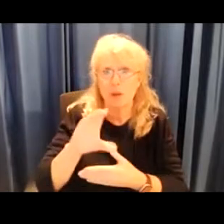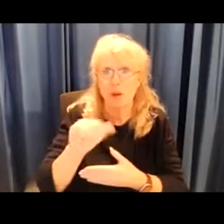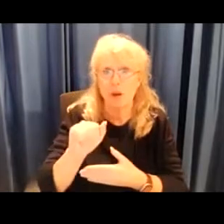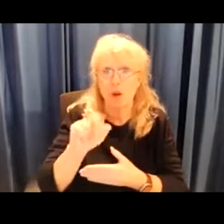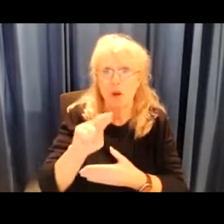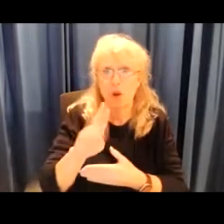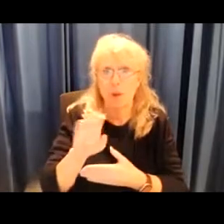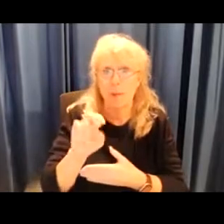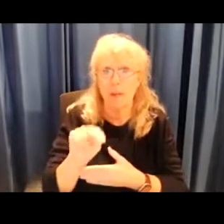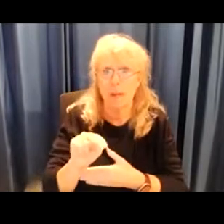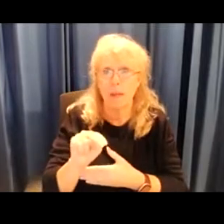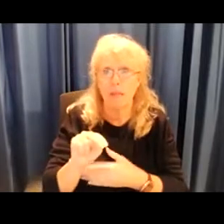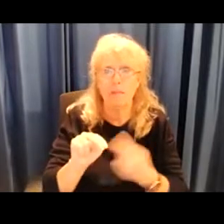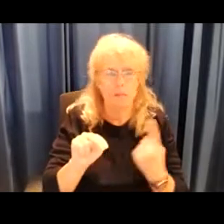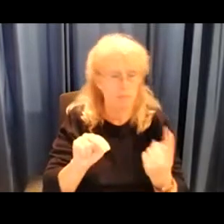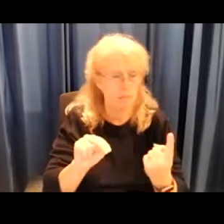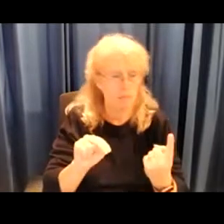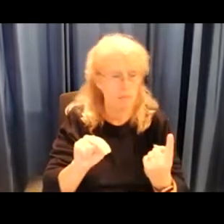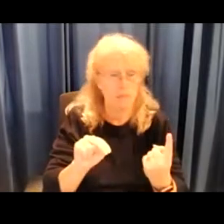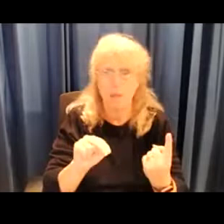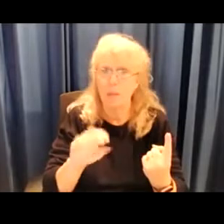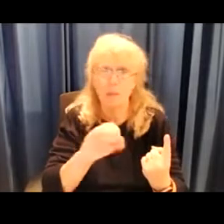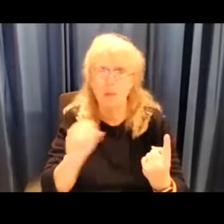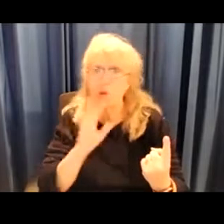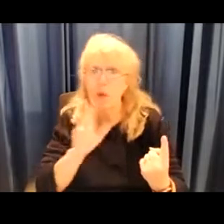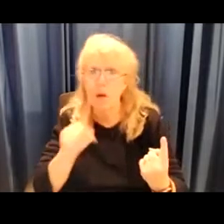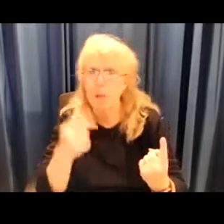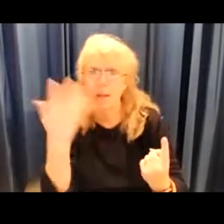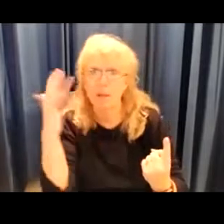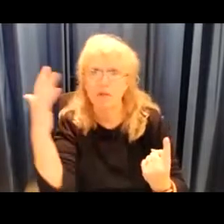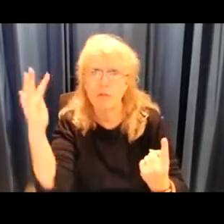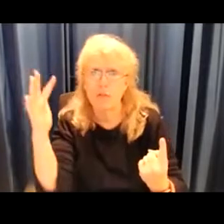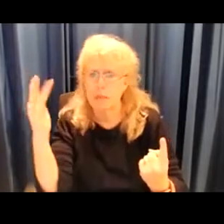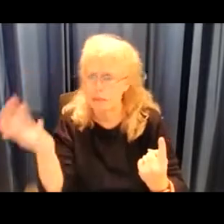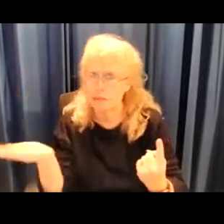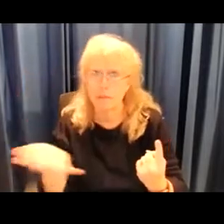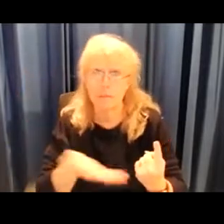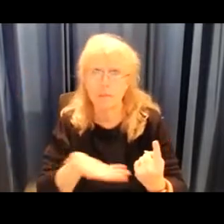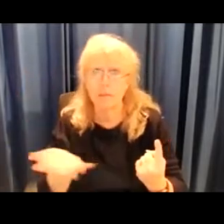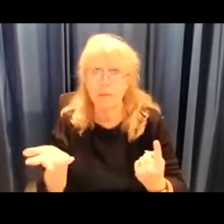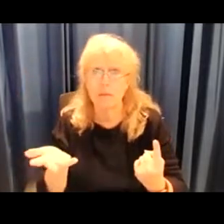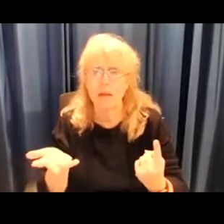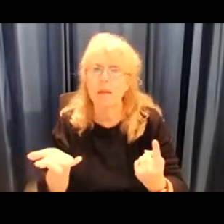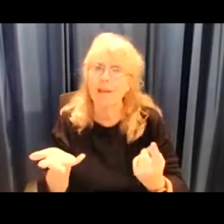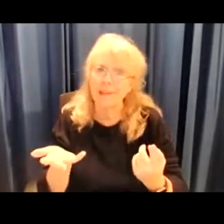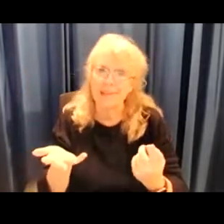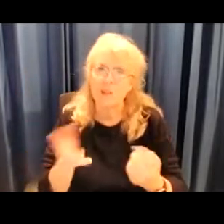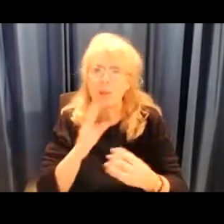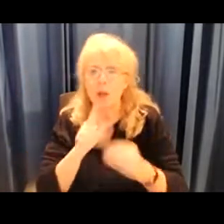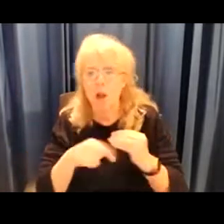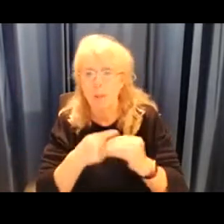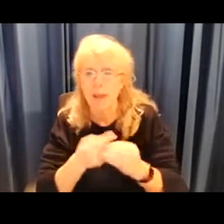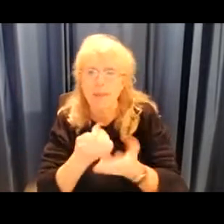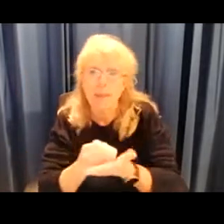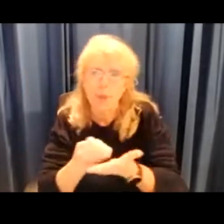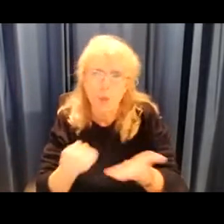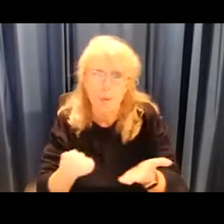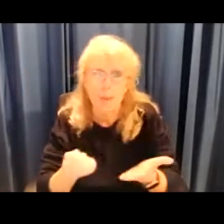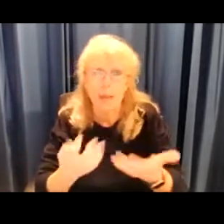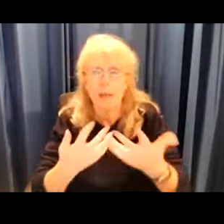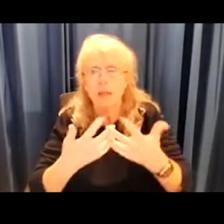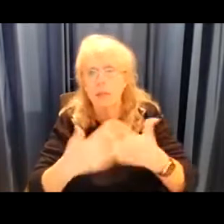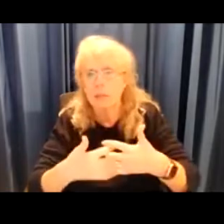trees, then we start talking about our equipment and our machinery and our policies